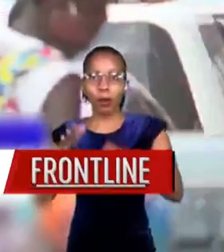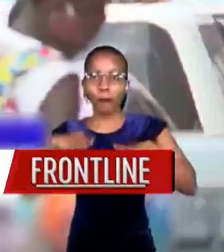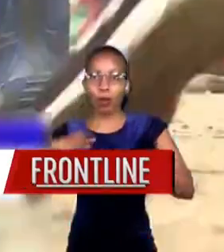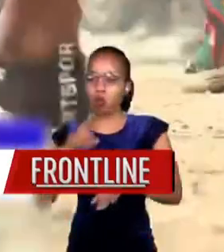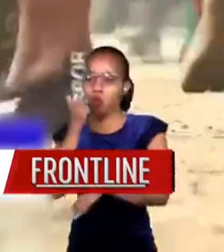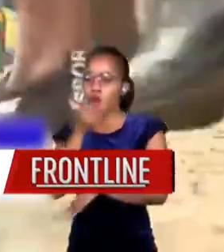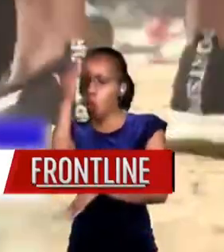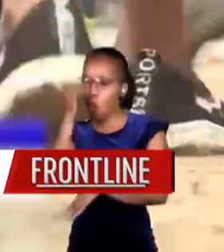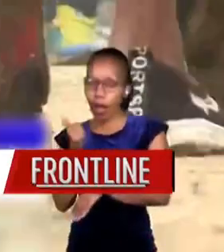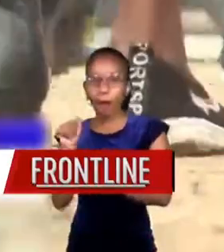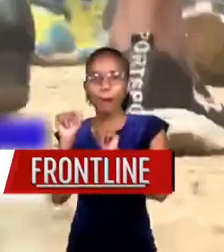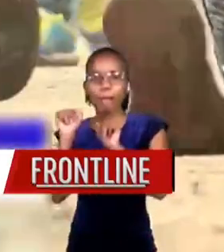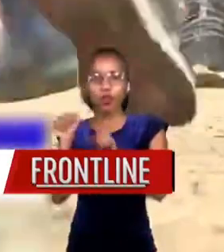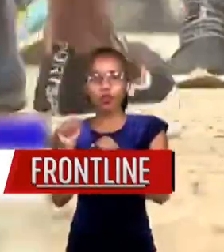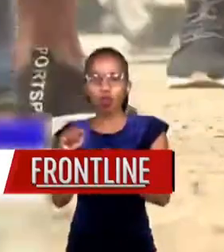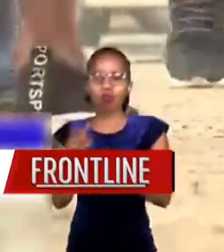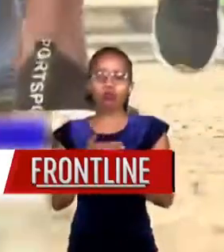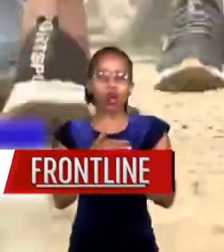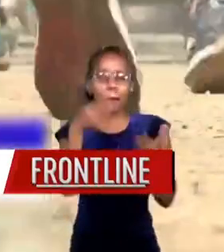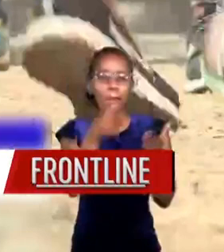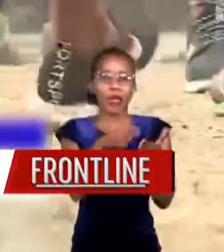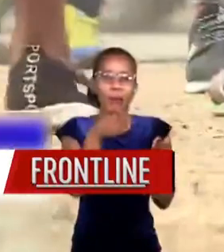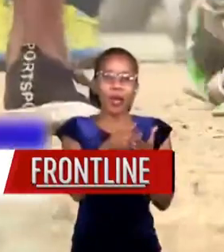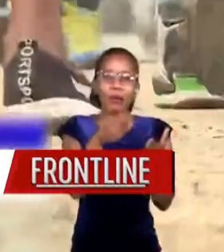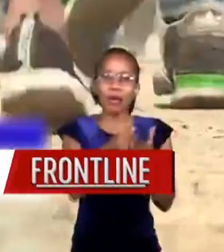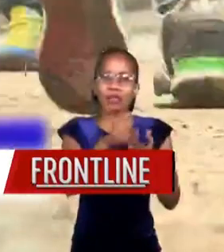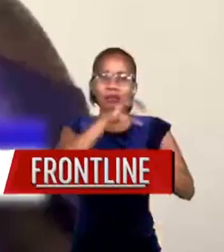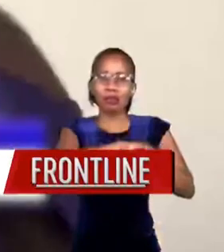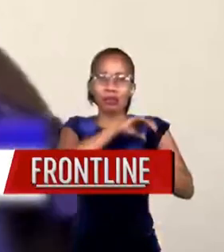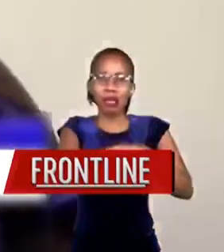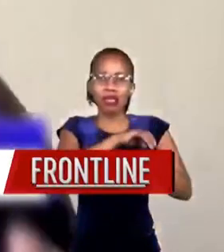why they can't stop living paycheck to paycheck or keep getting deeper into debt.